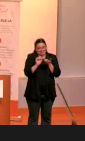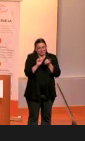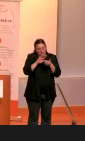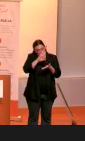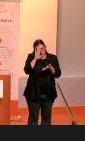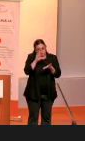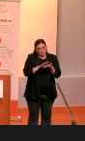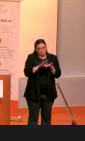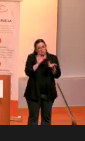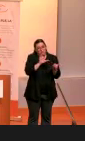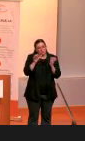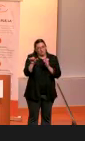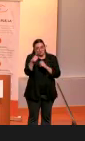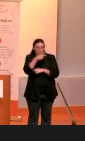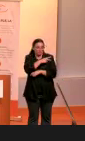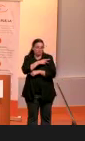their lupus over time.